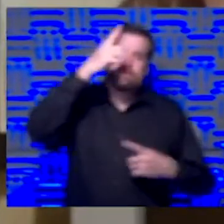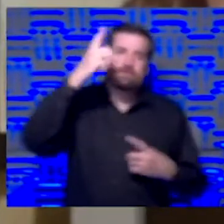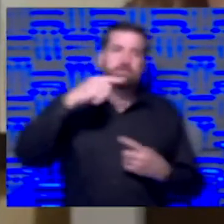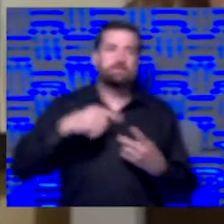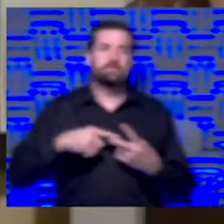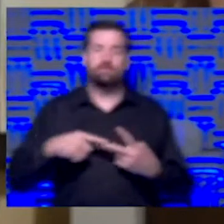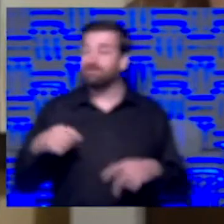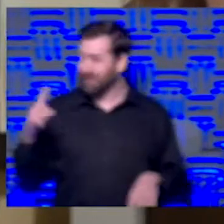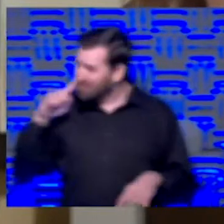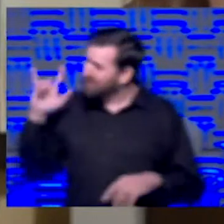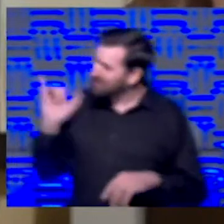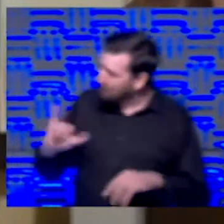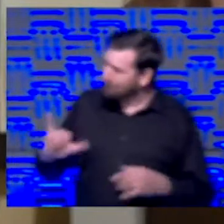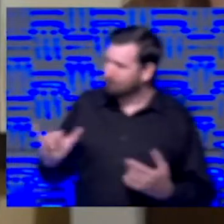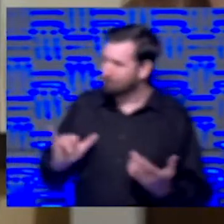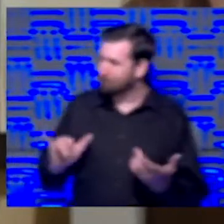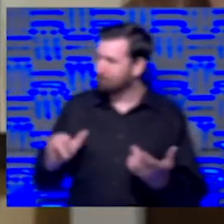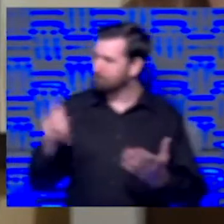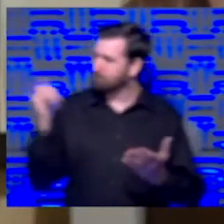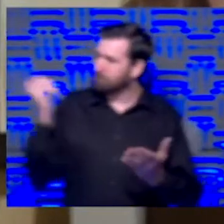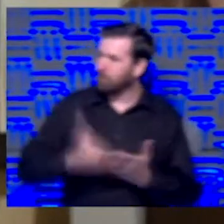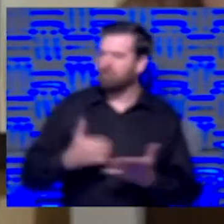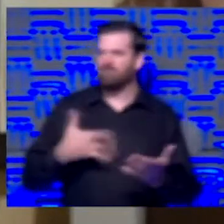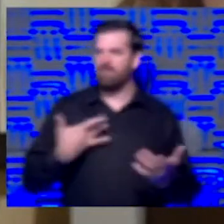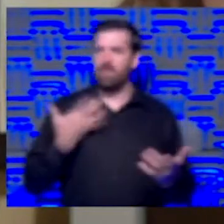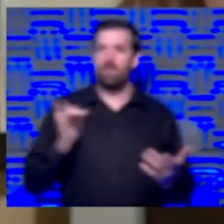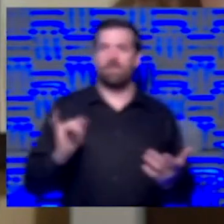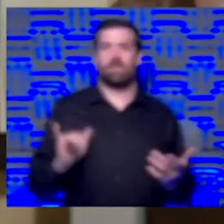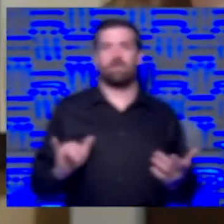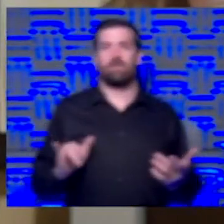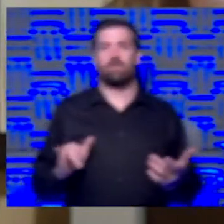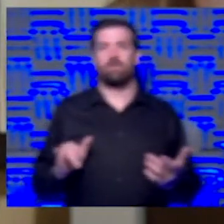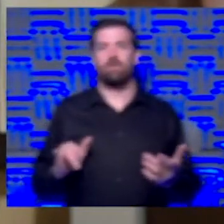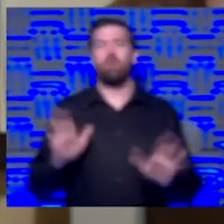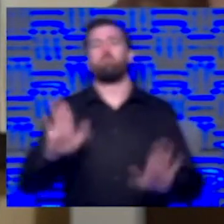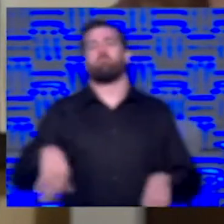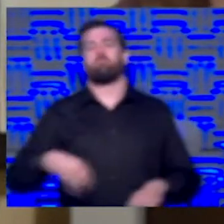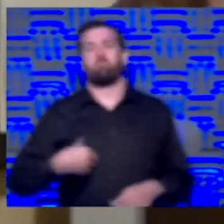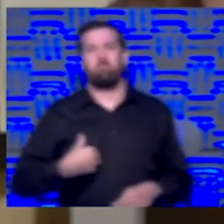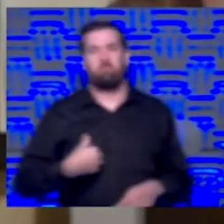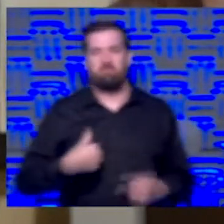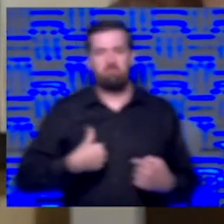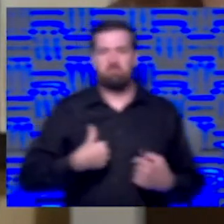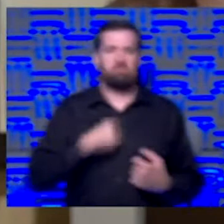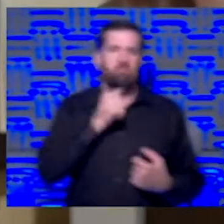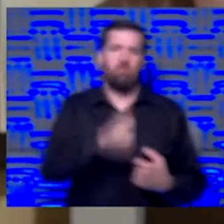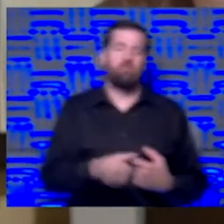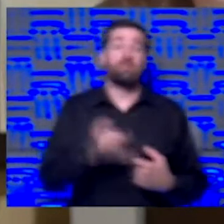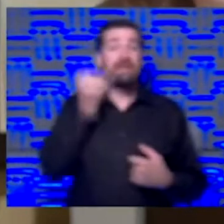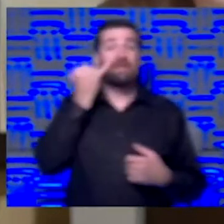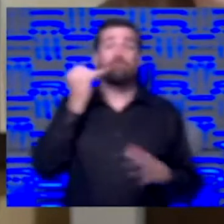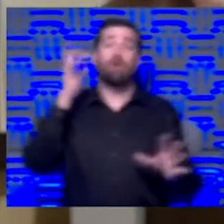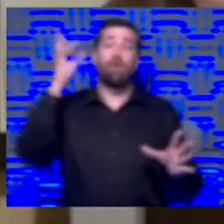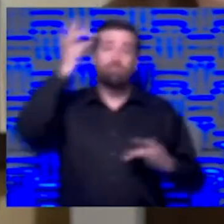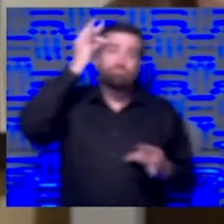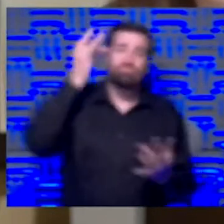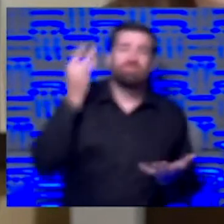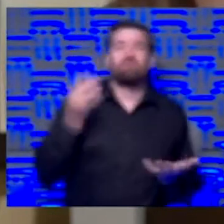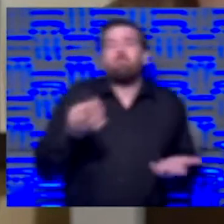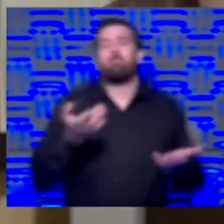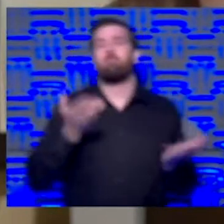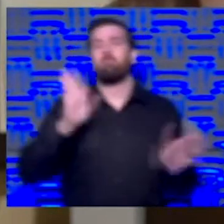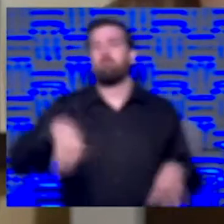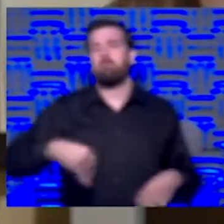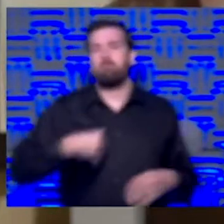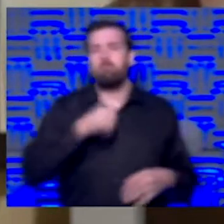thought the same thing. Yeah. I almost had this sense of this won't happen to me. And if it does, what's it going to, how bad's it going to be?